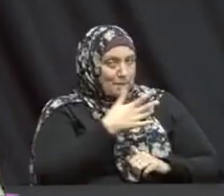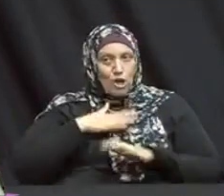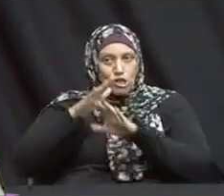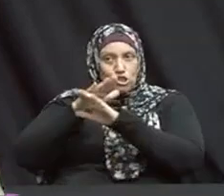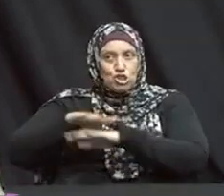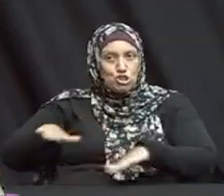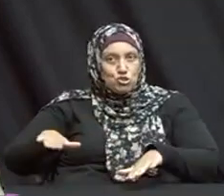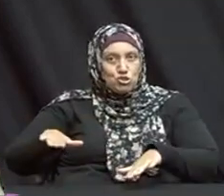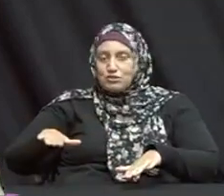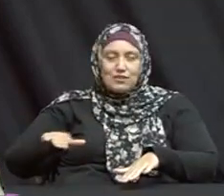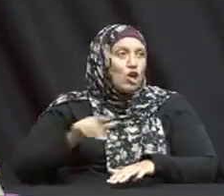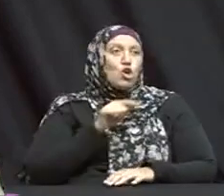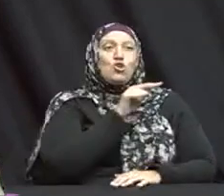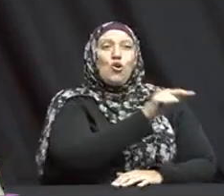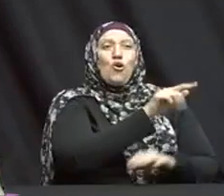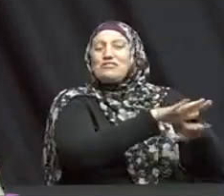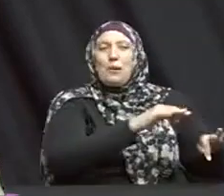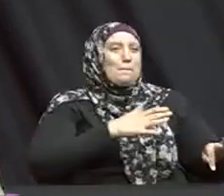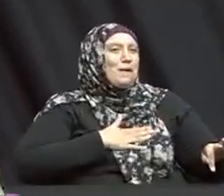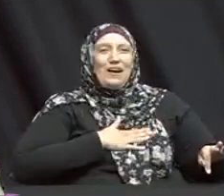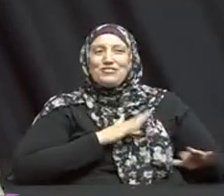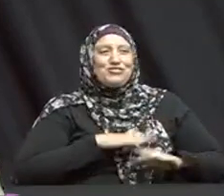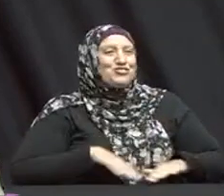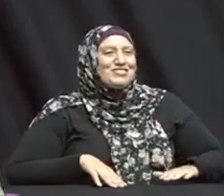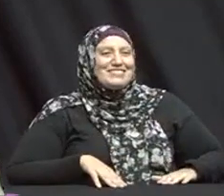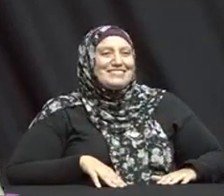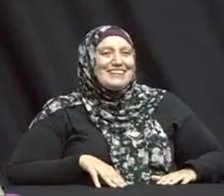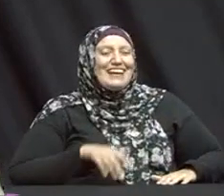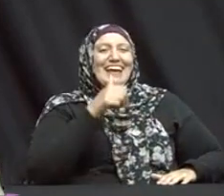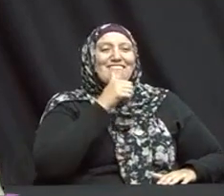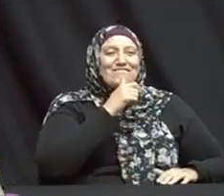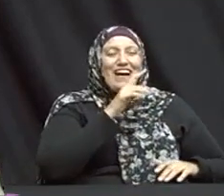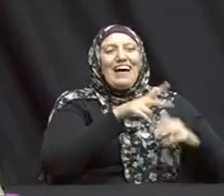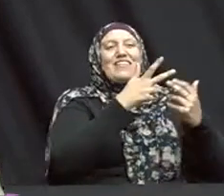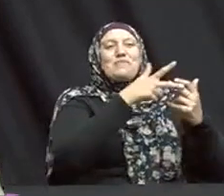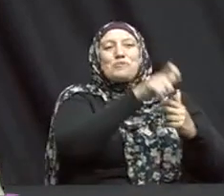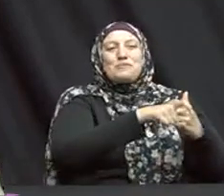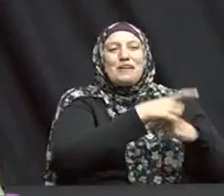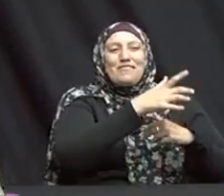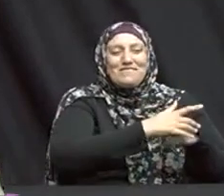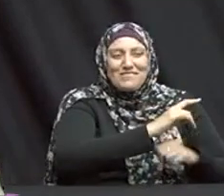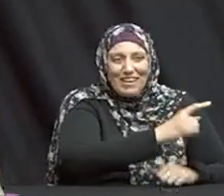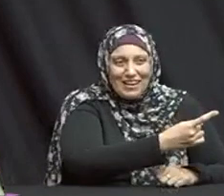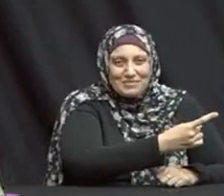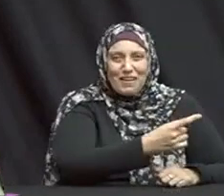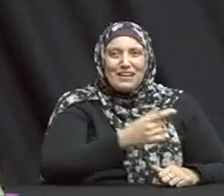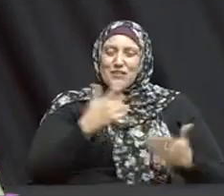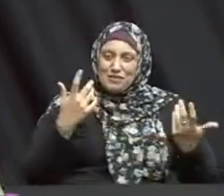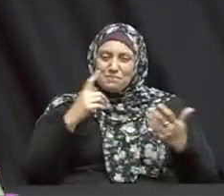In general, generally speaking, if a person dies and leaves a spouse,